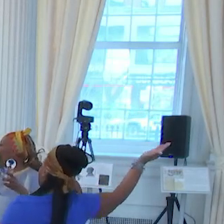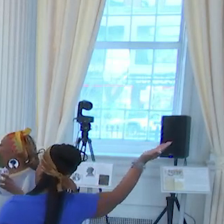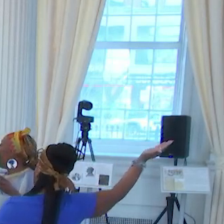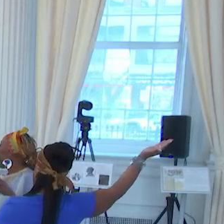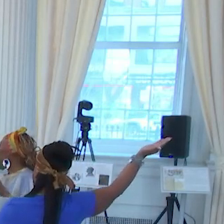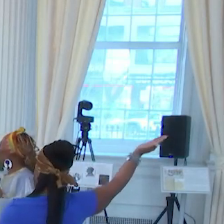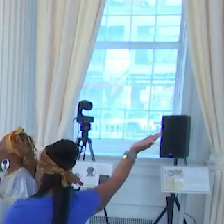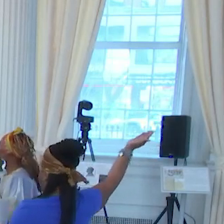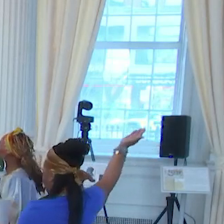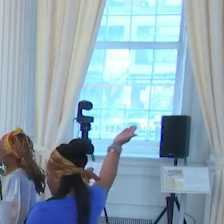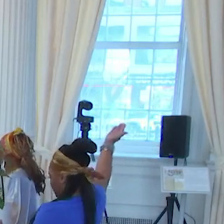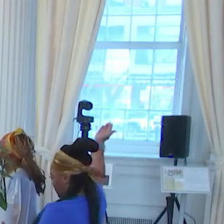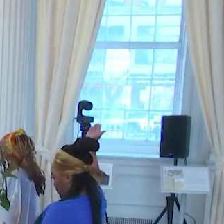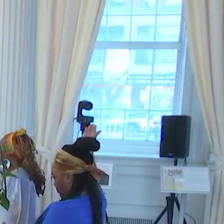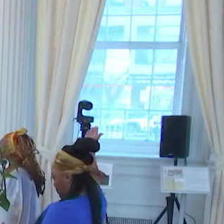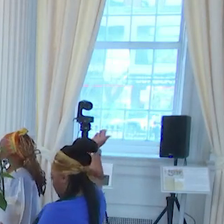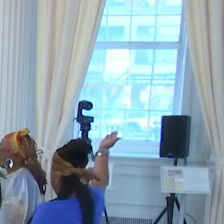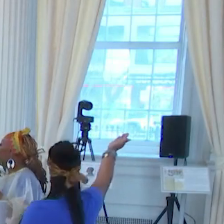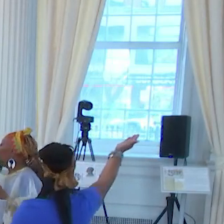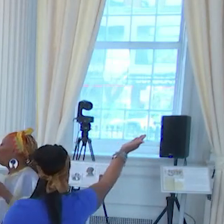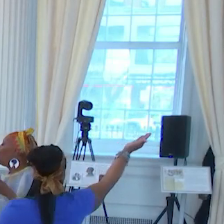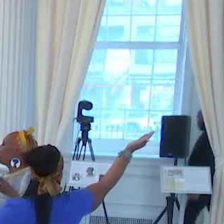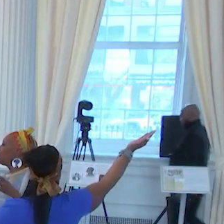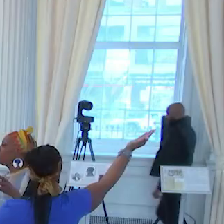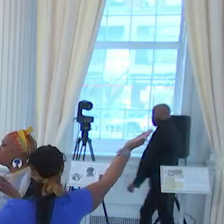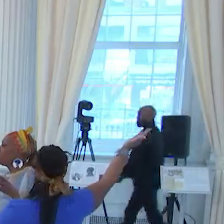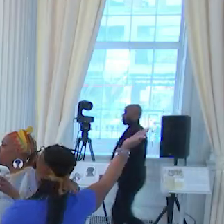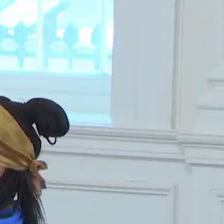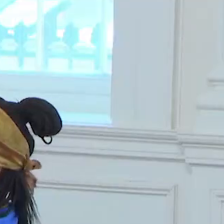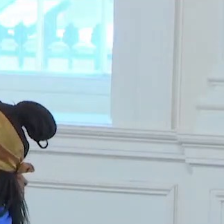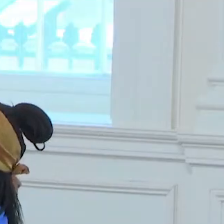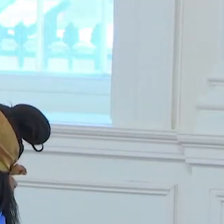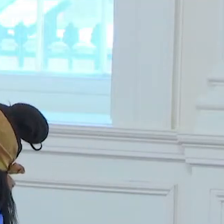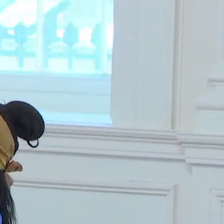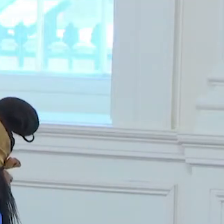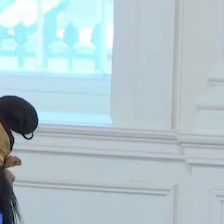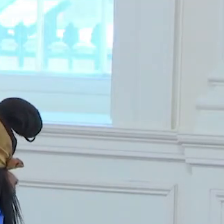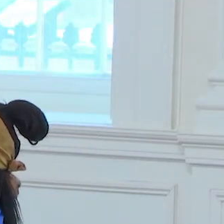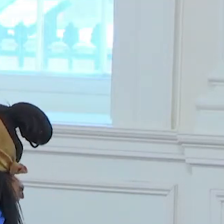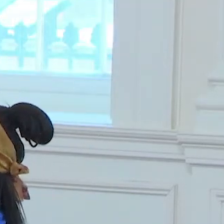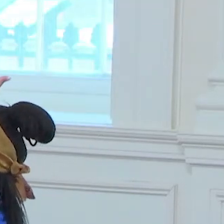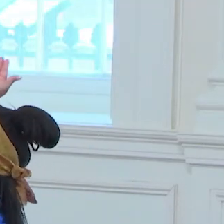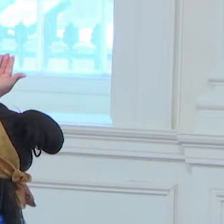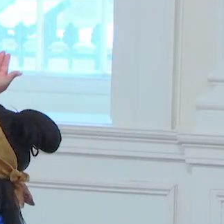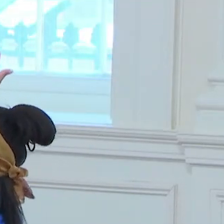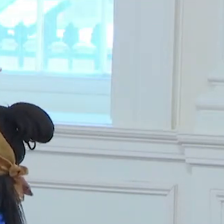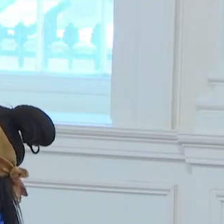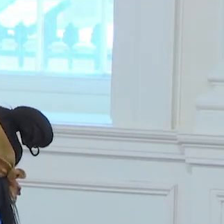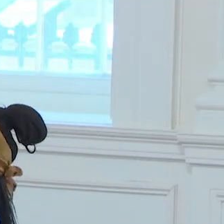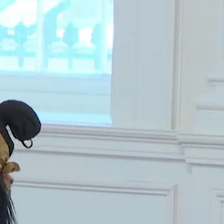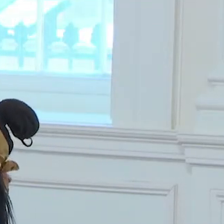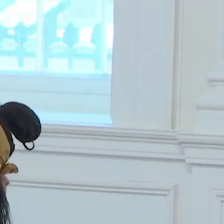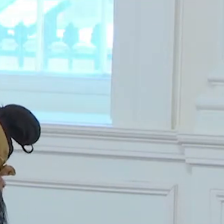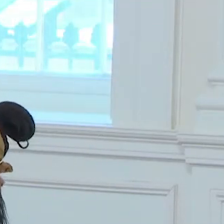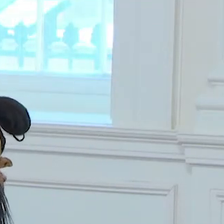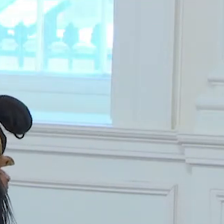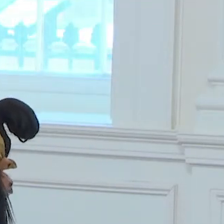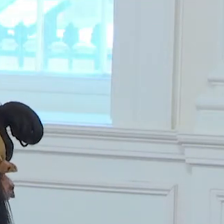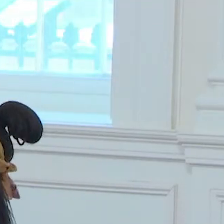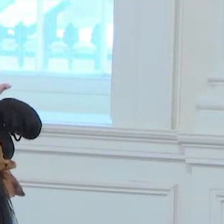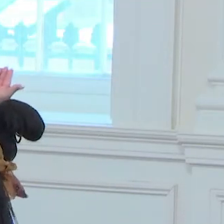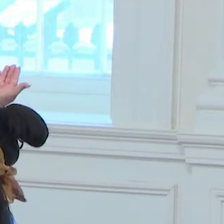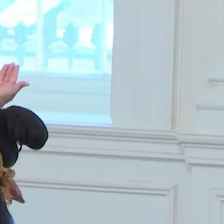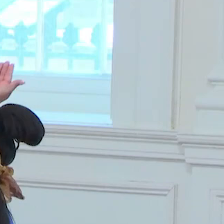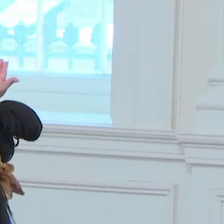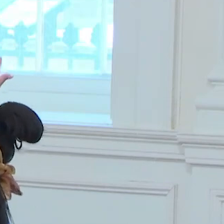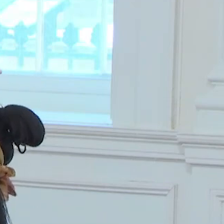Next, we give thanks and praises to all our brothers and sisters that were scattered across the diaspora. To North America and